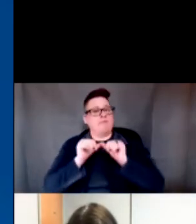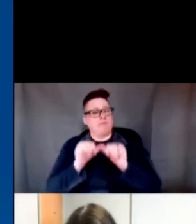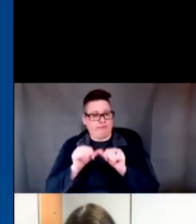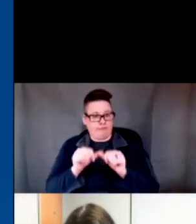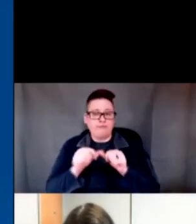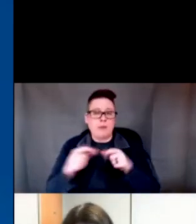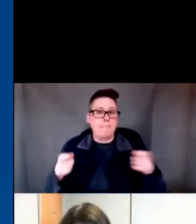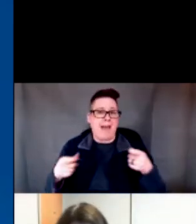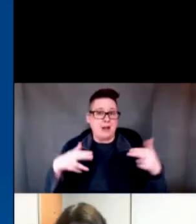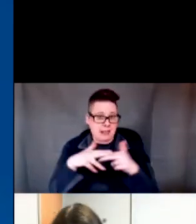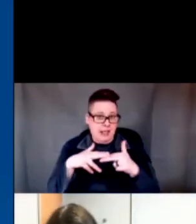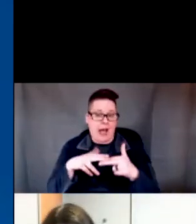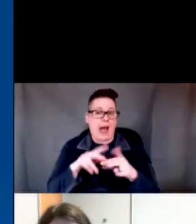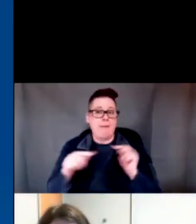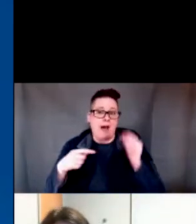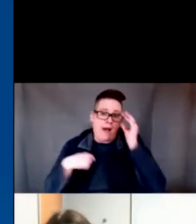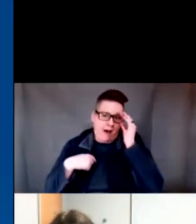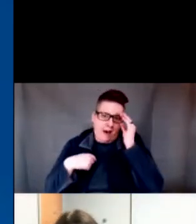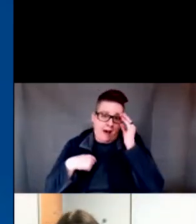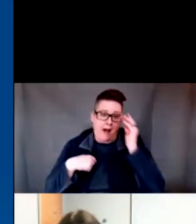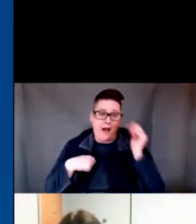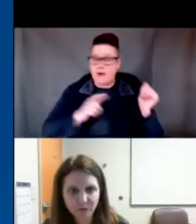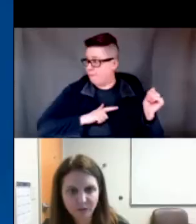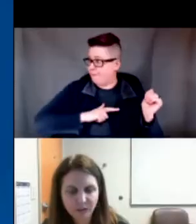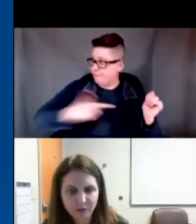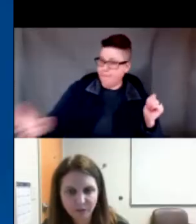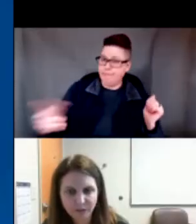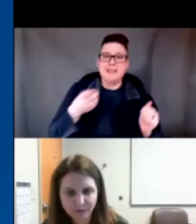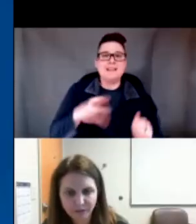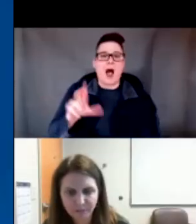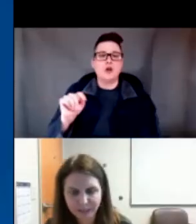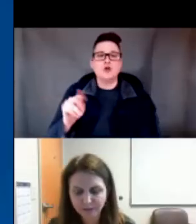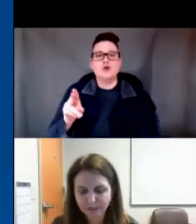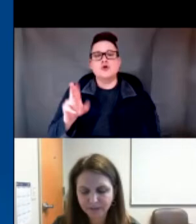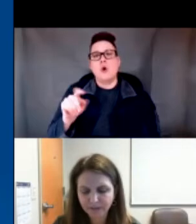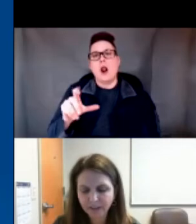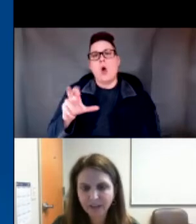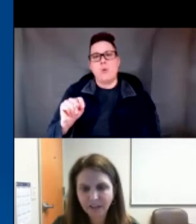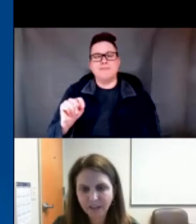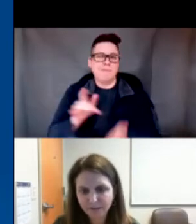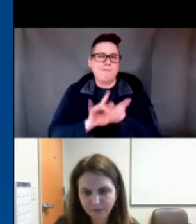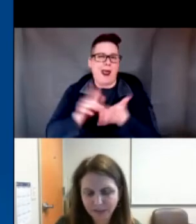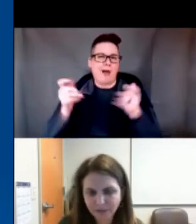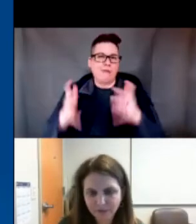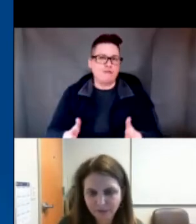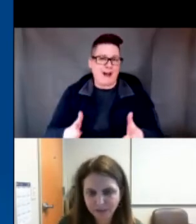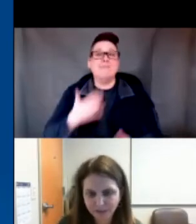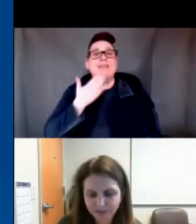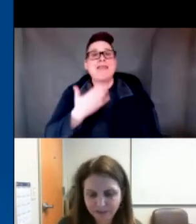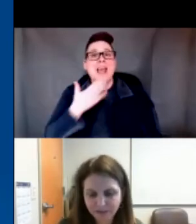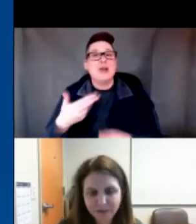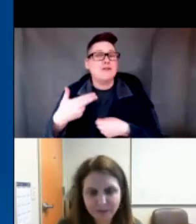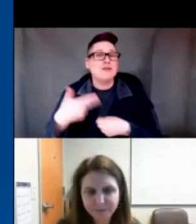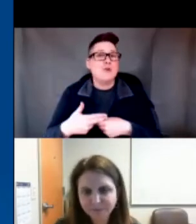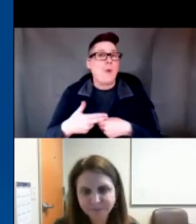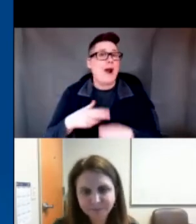the slides, but I'm going to be shifting over next to Dr. Tortolo, who is our medical director. So thank you for joining us,